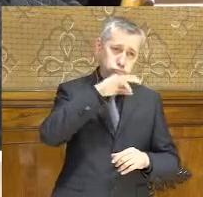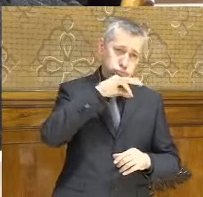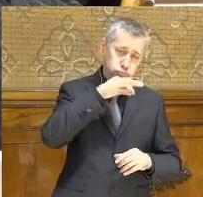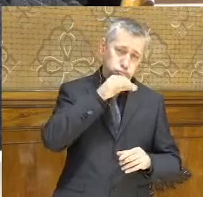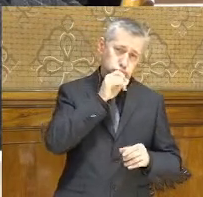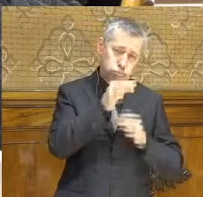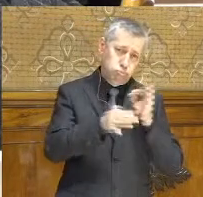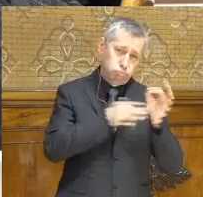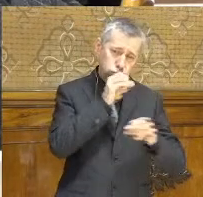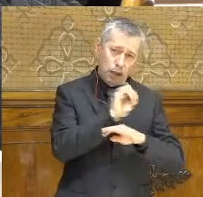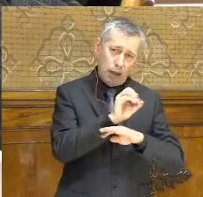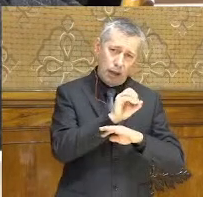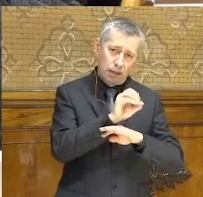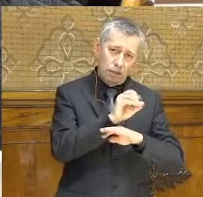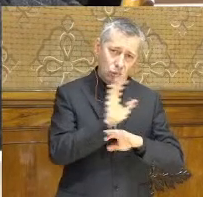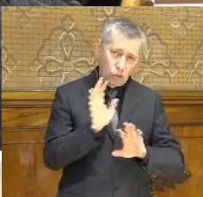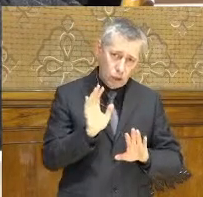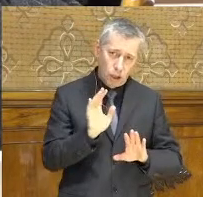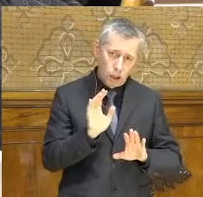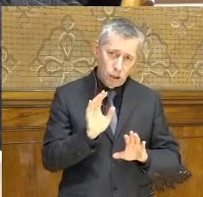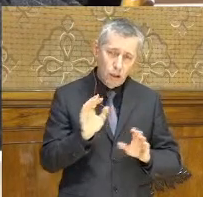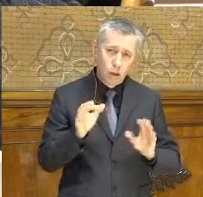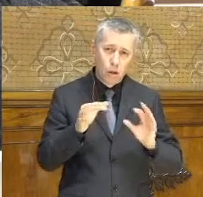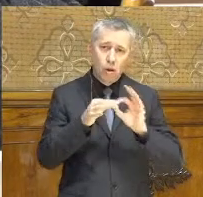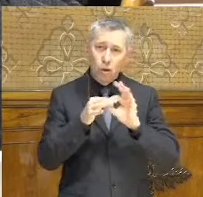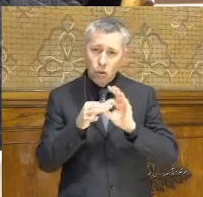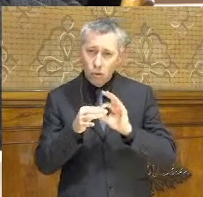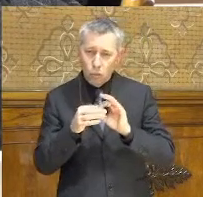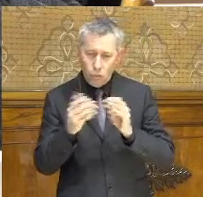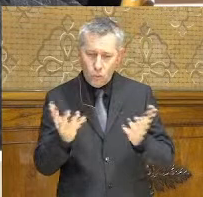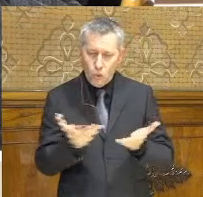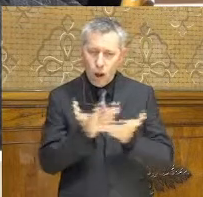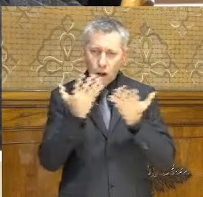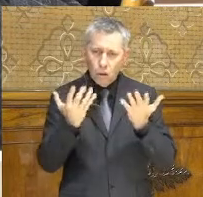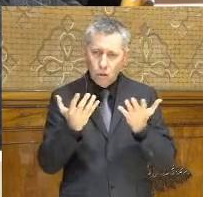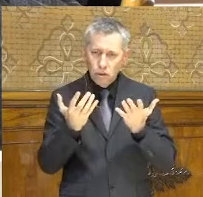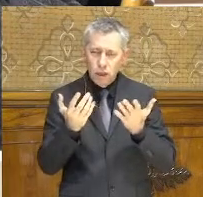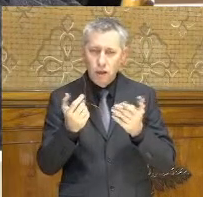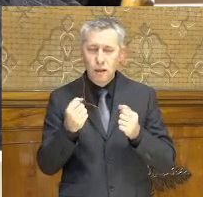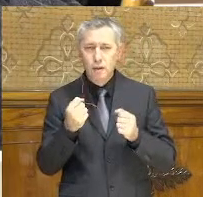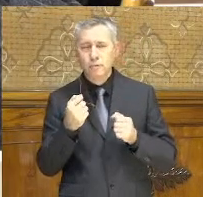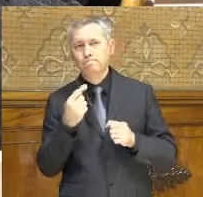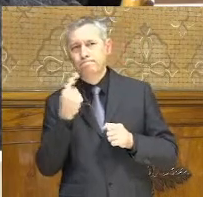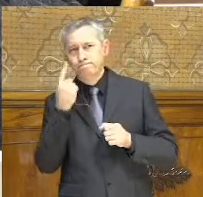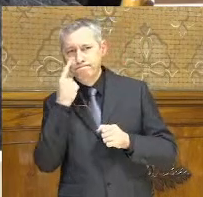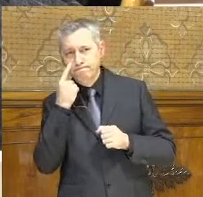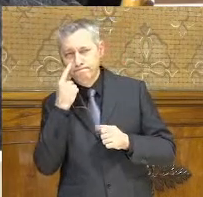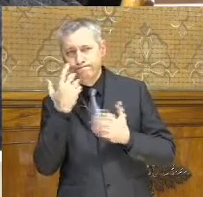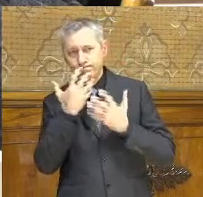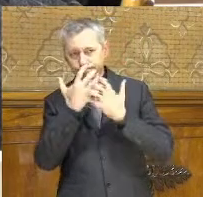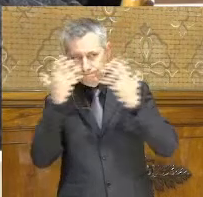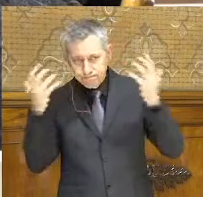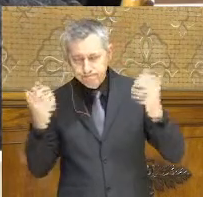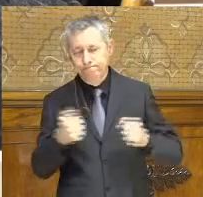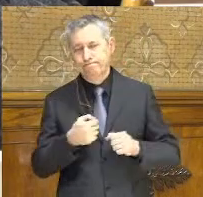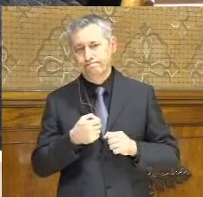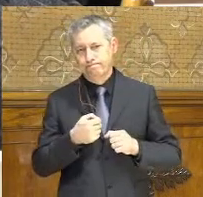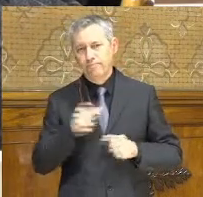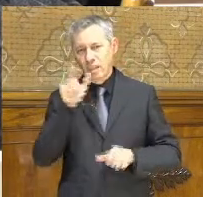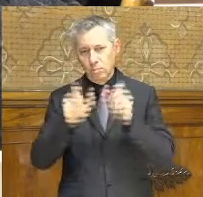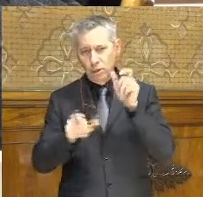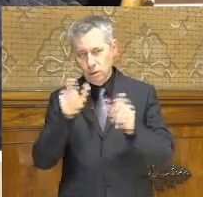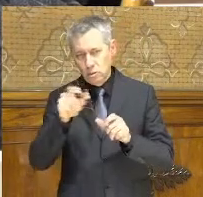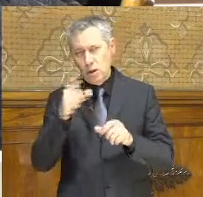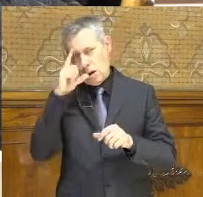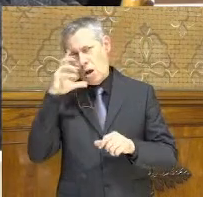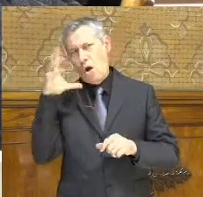something that immediately I could recognize very easily, and people would recognize me very